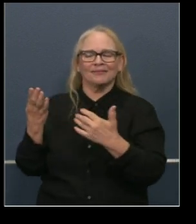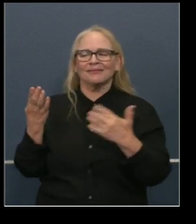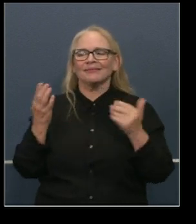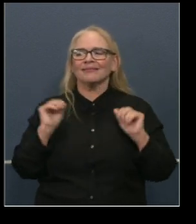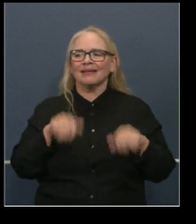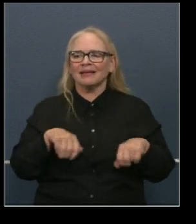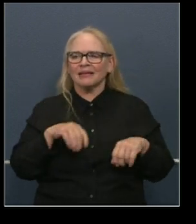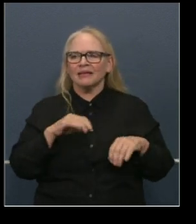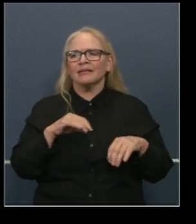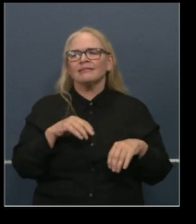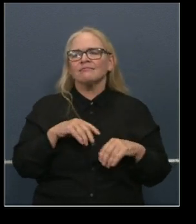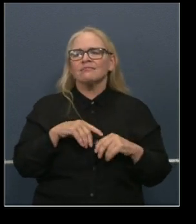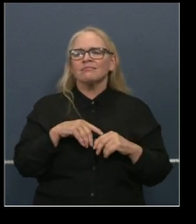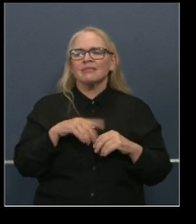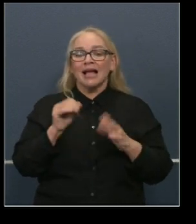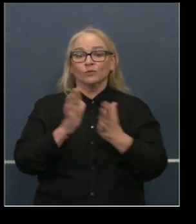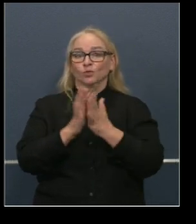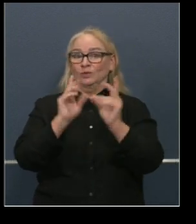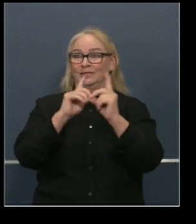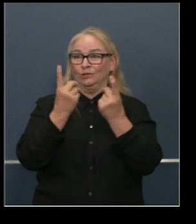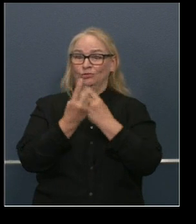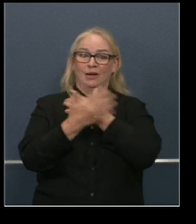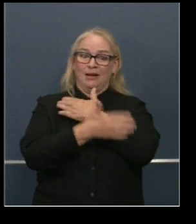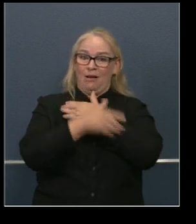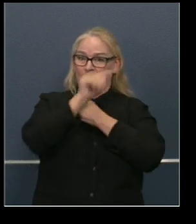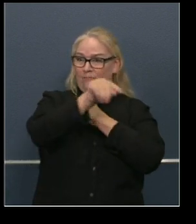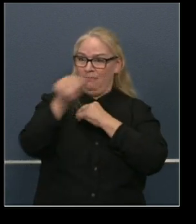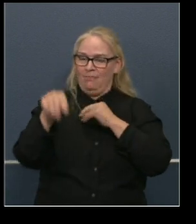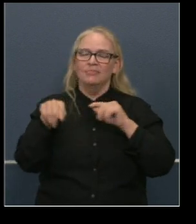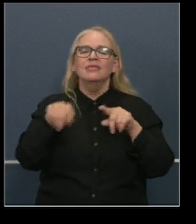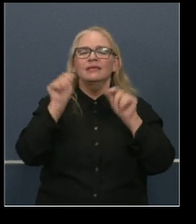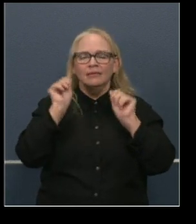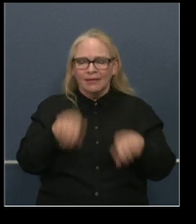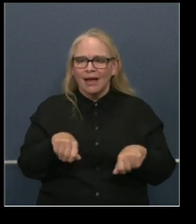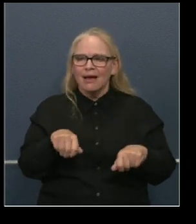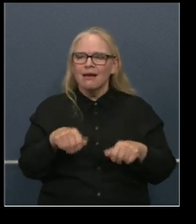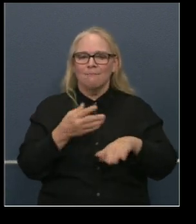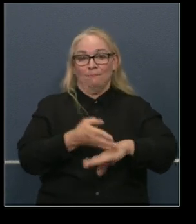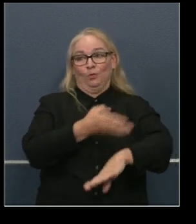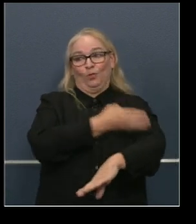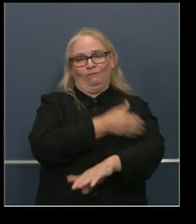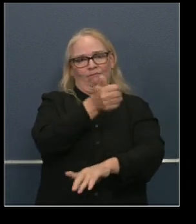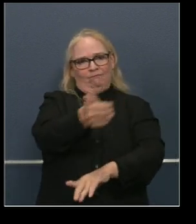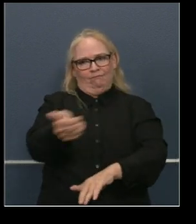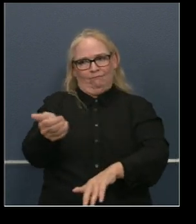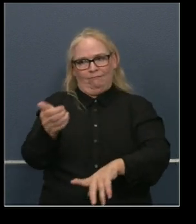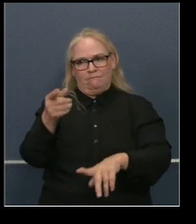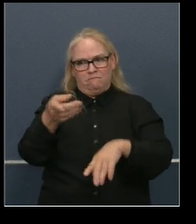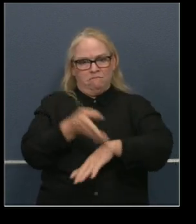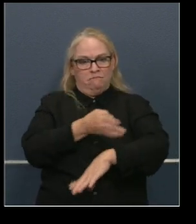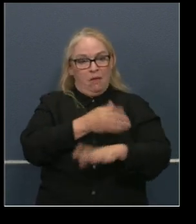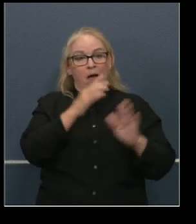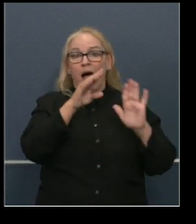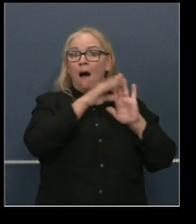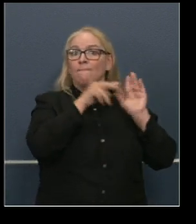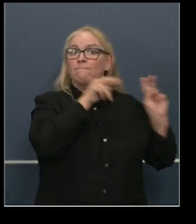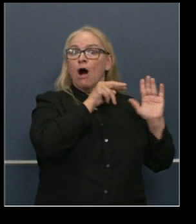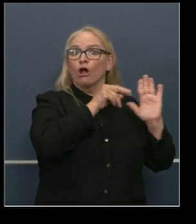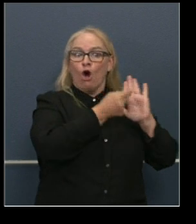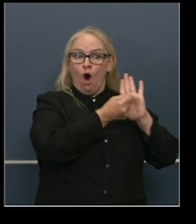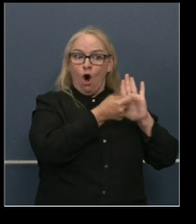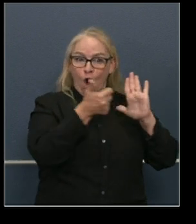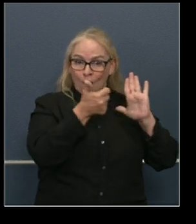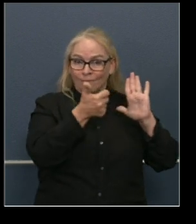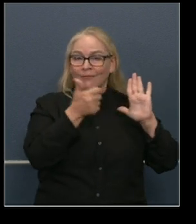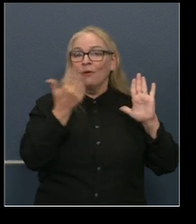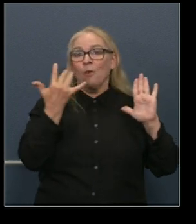and schools can get sort of off the distance learning list, if you will, and back in school in